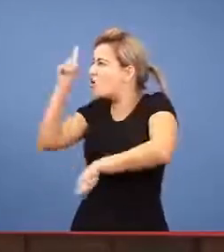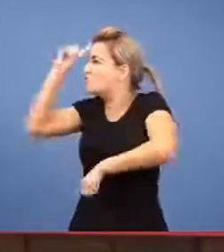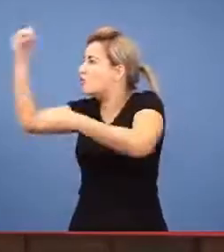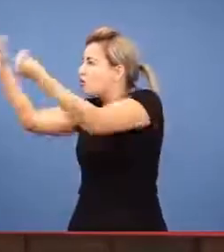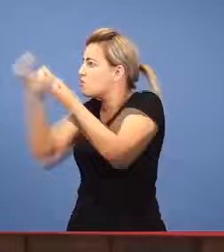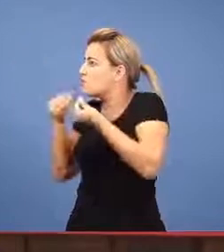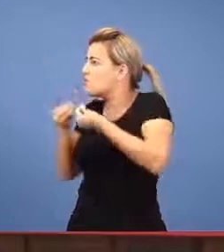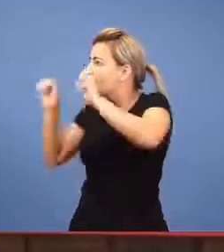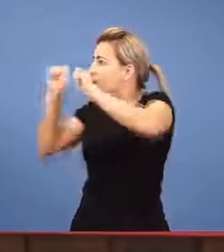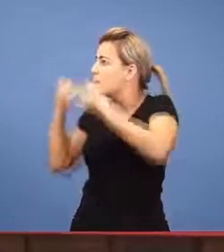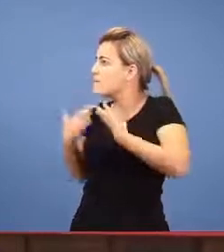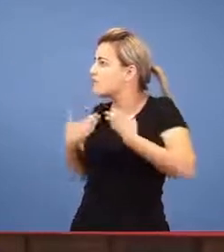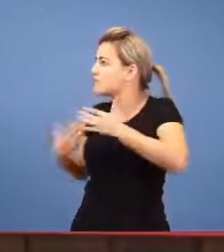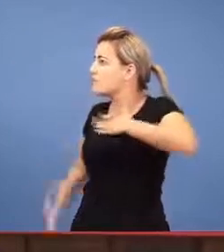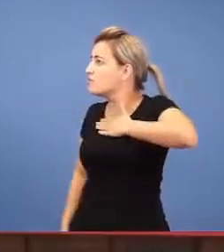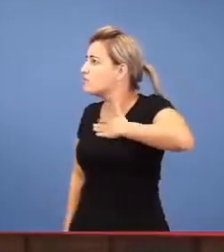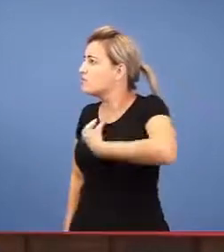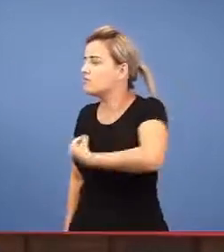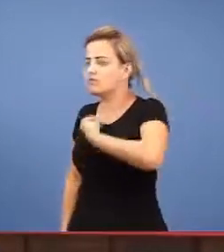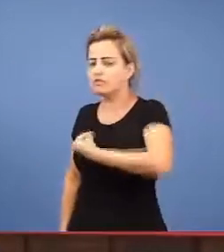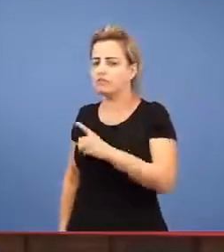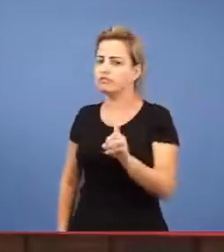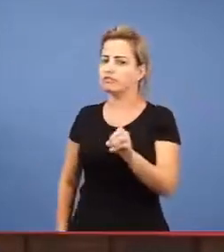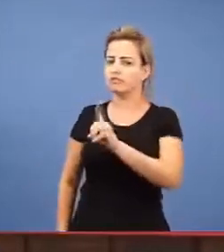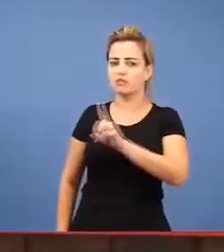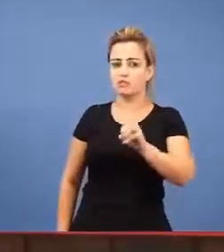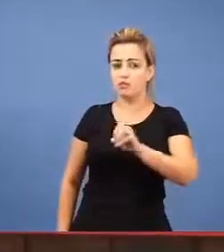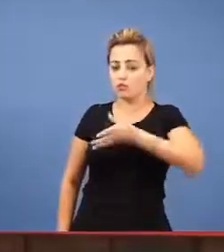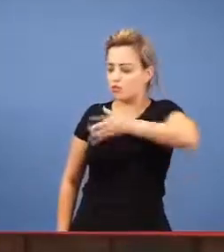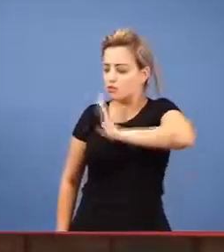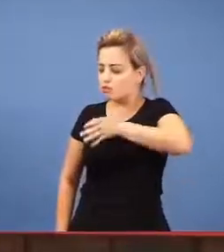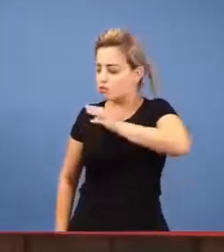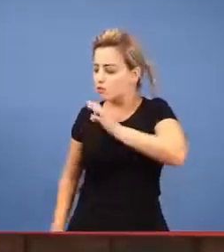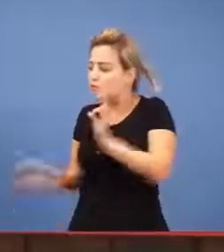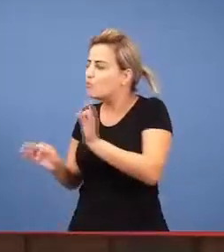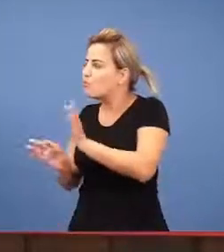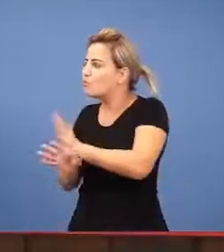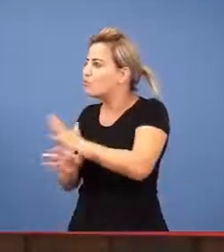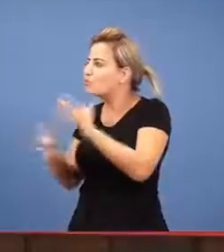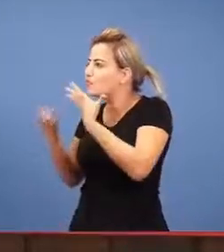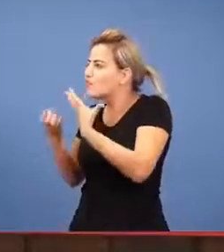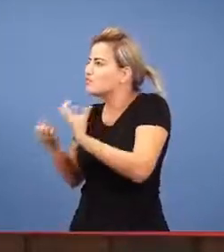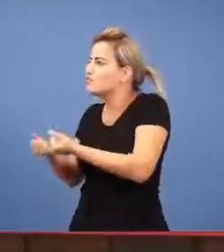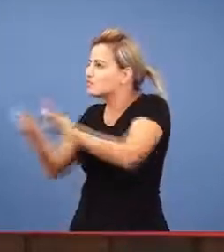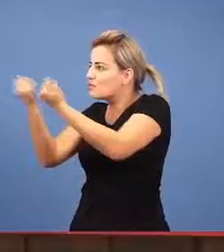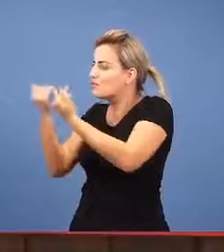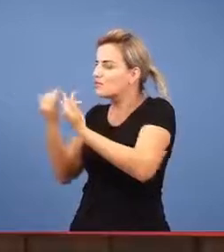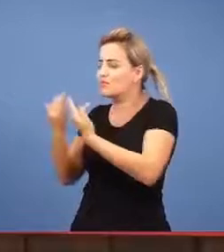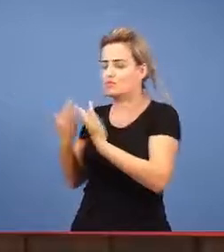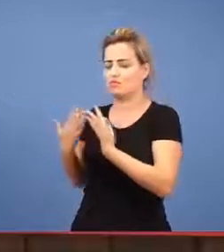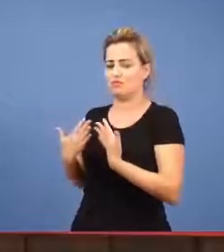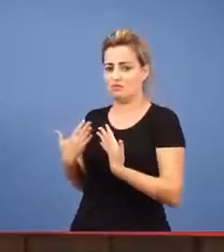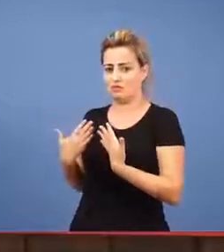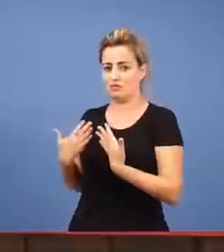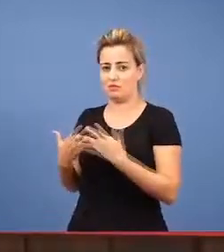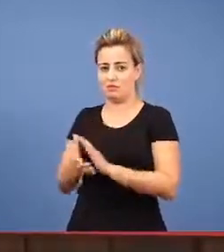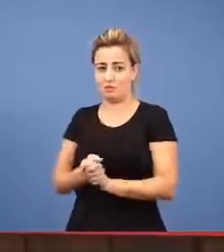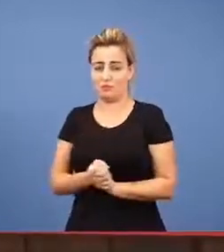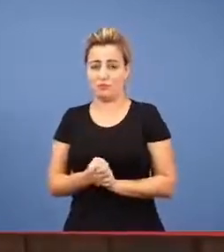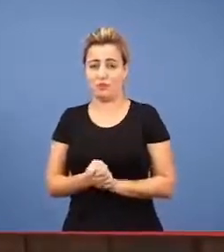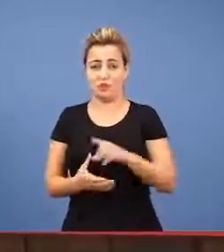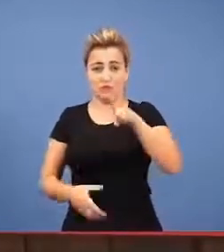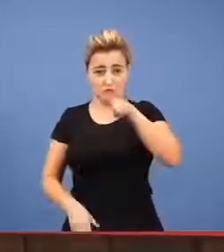not an imposition. He wants to give a blessing as your heart is ready to receive the blessing. So, see, my